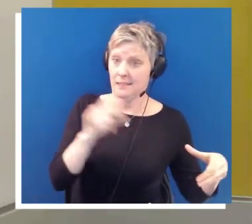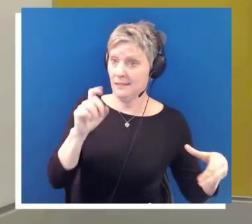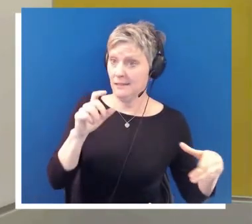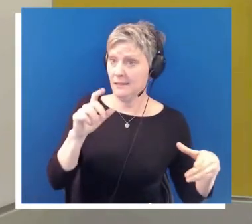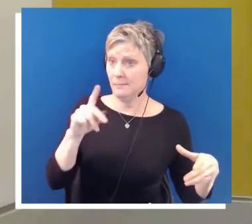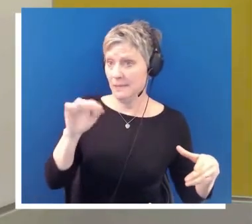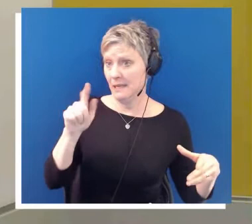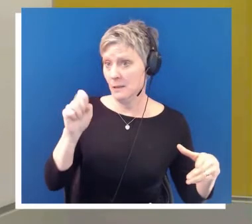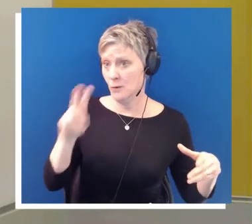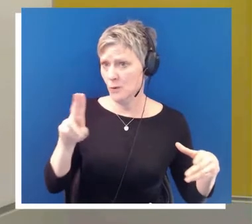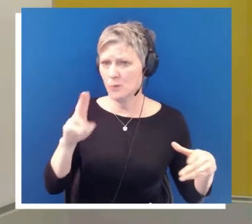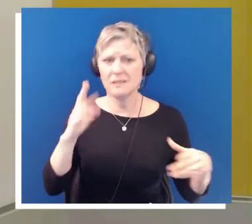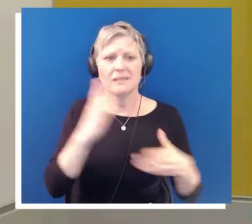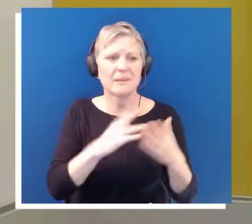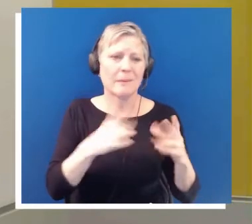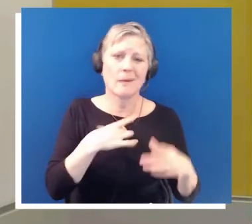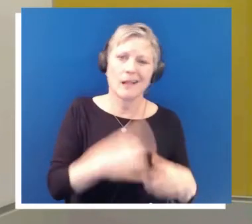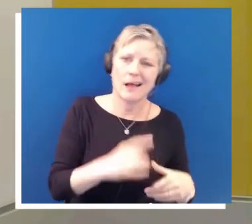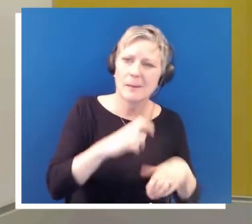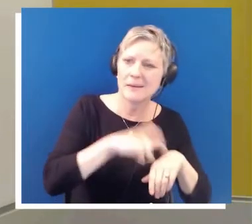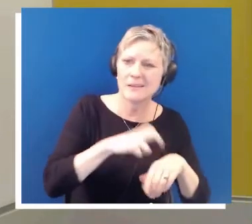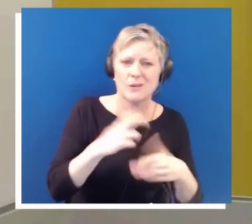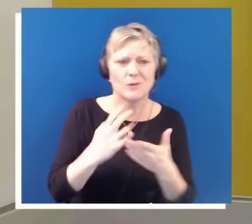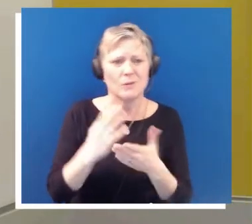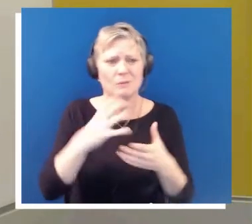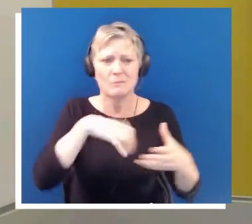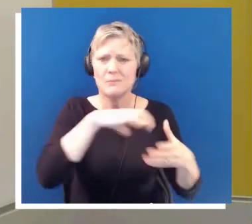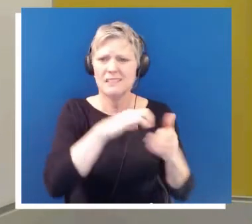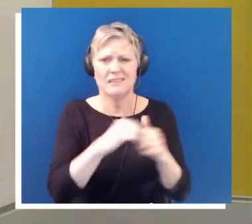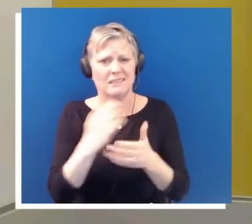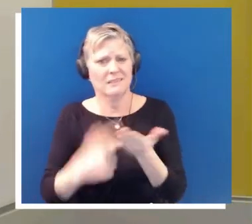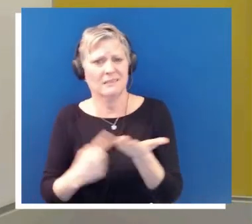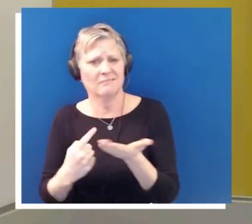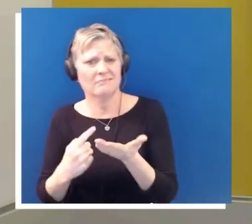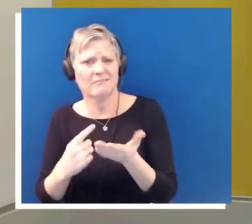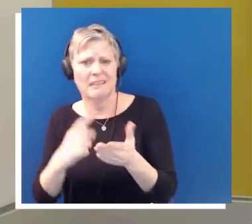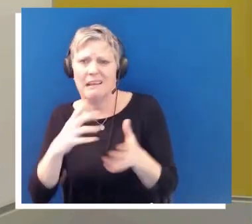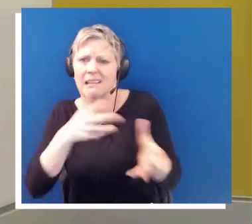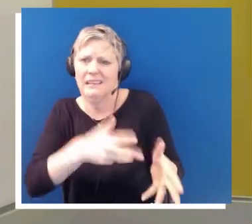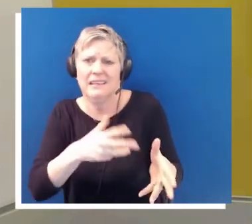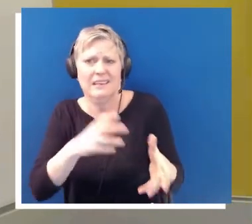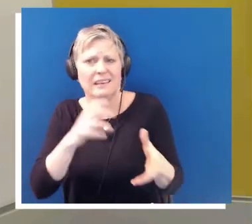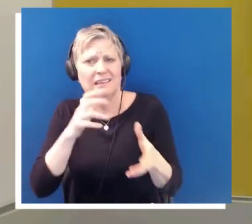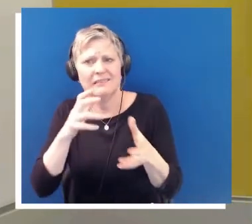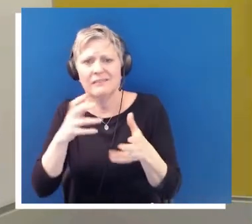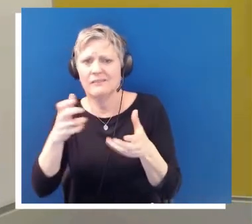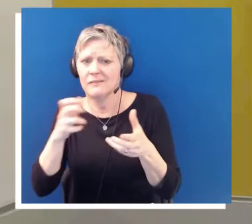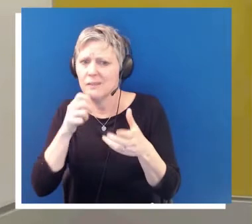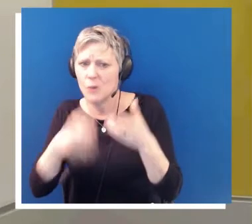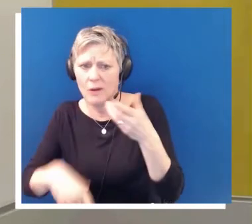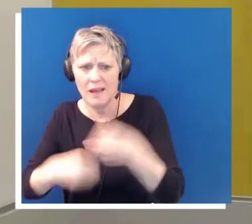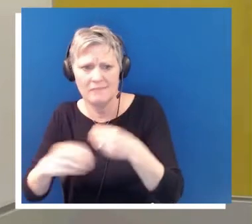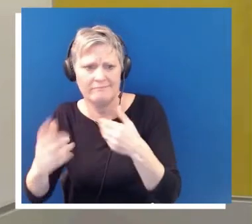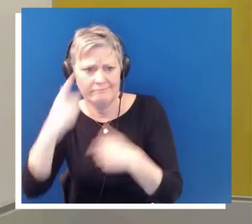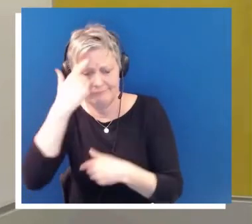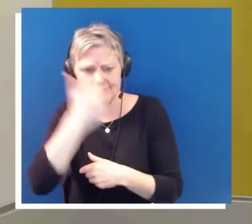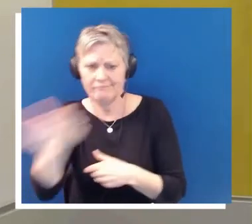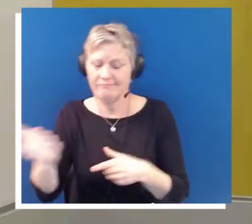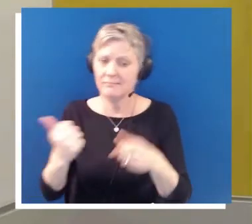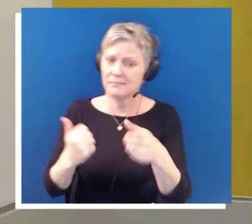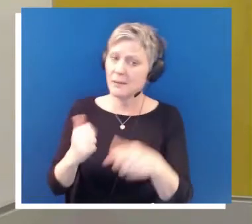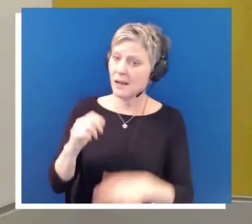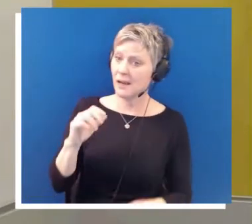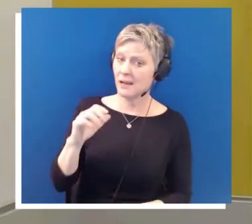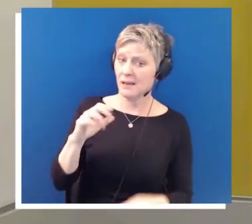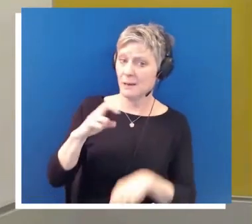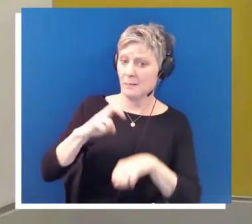though, is that potatoes are very inexpensive, and they actually bulk up the stew. They're very filling. So I'm a firm believer